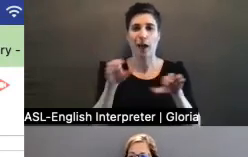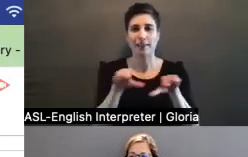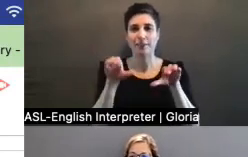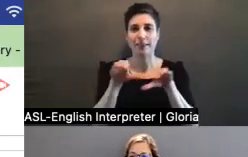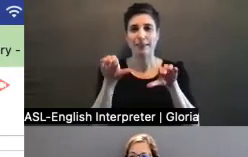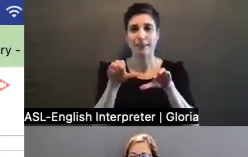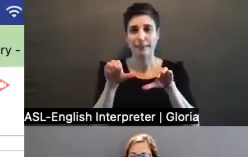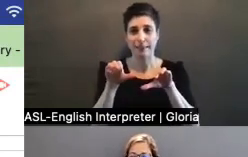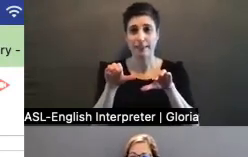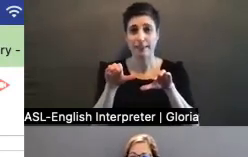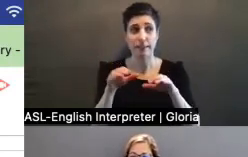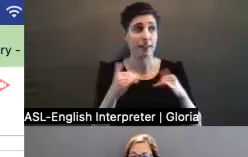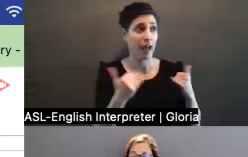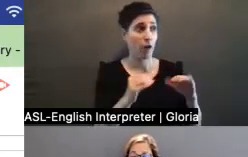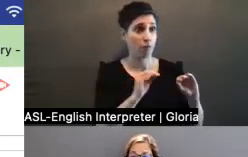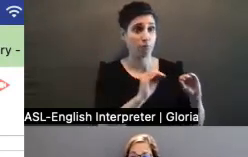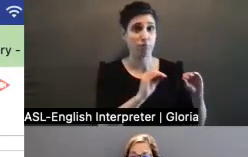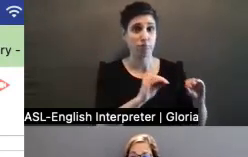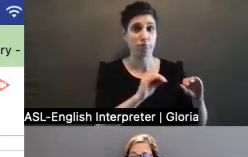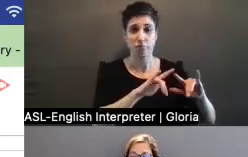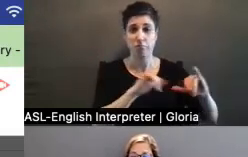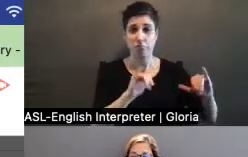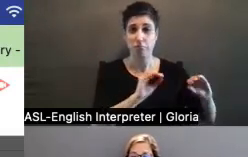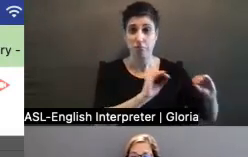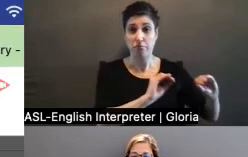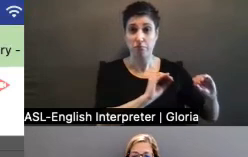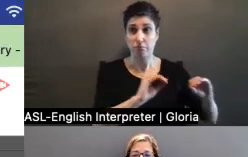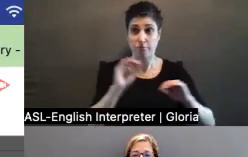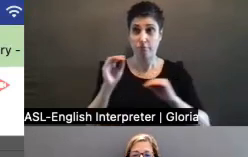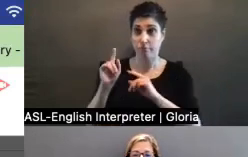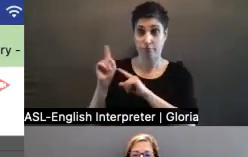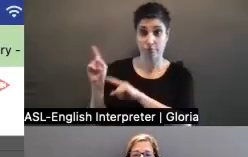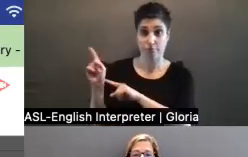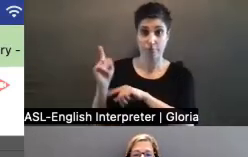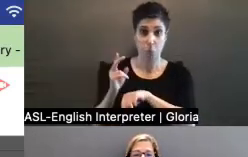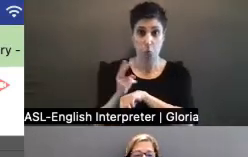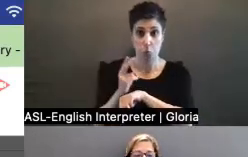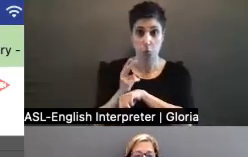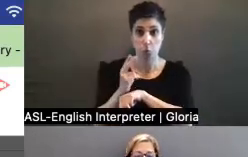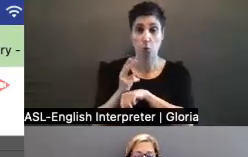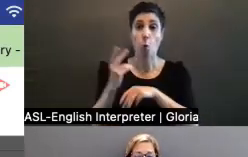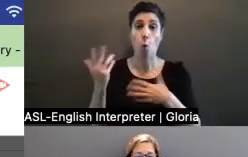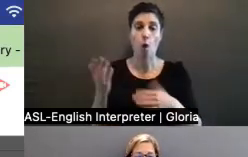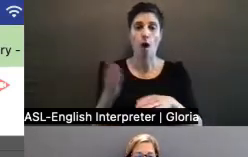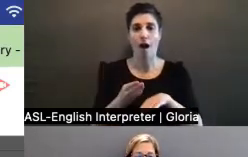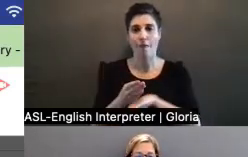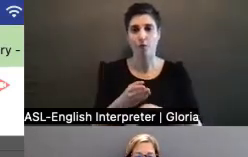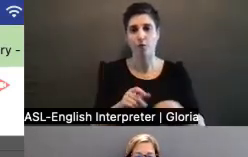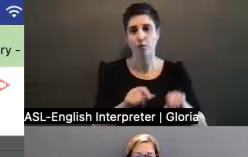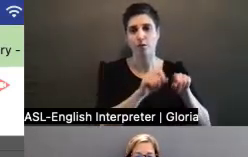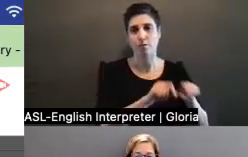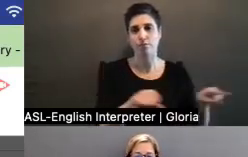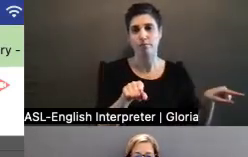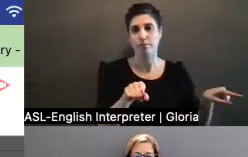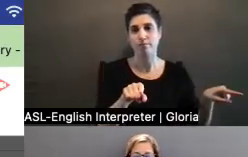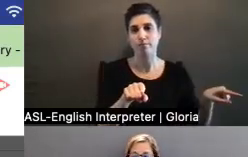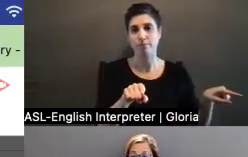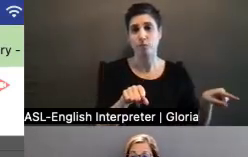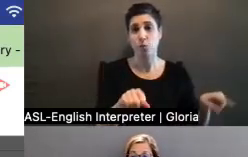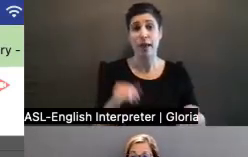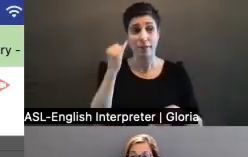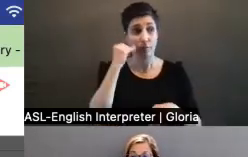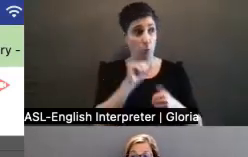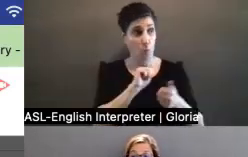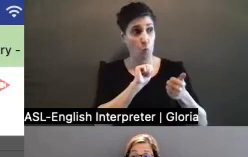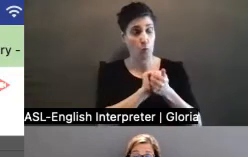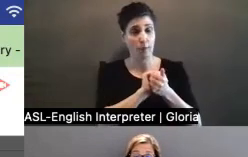right away. So if I start the lesson, I can actually do it, and then I can do it as student-paced. So this is the one where they can do it